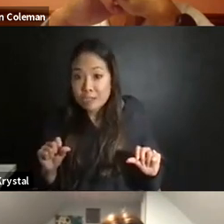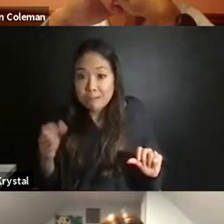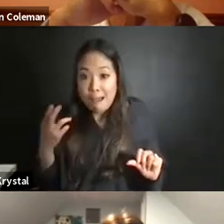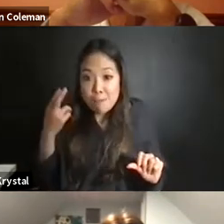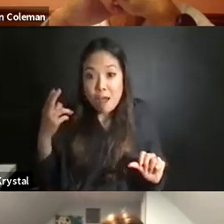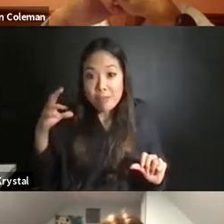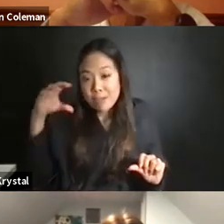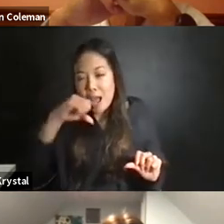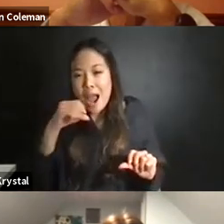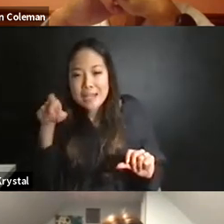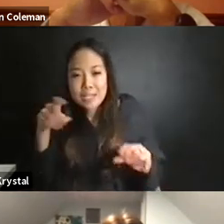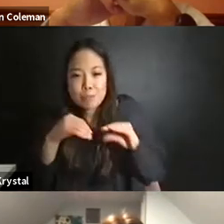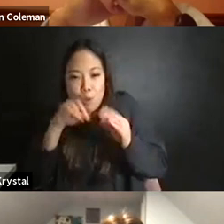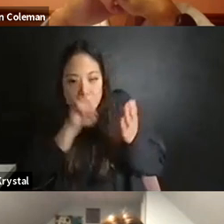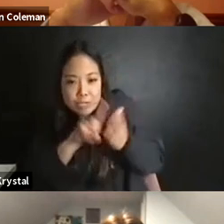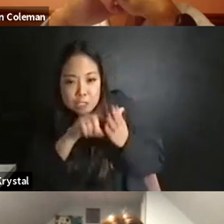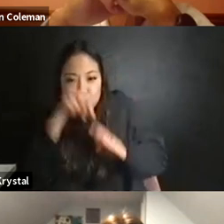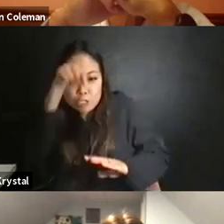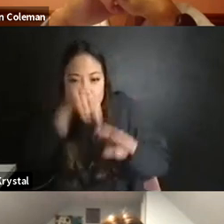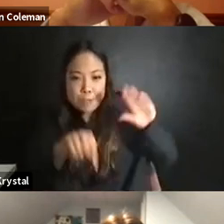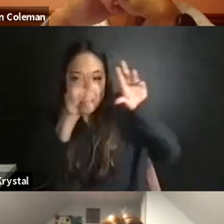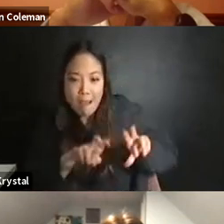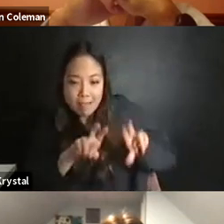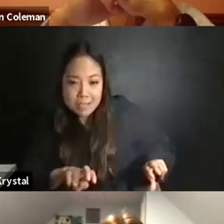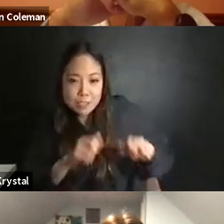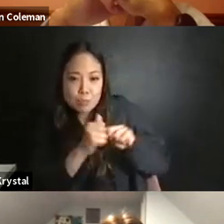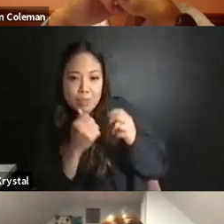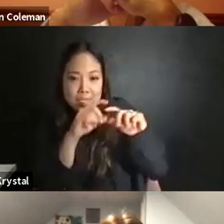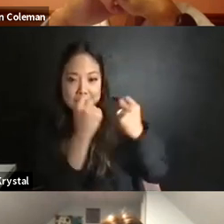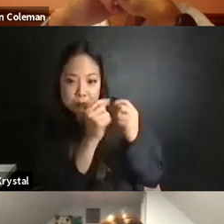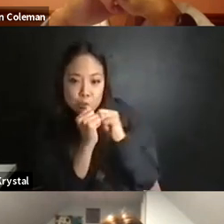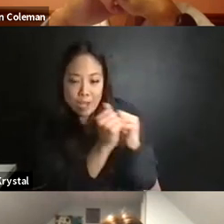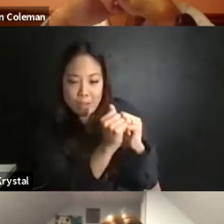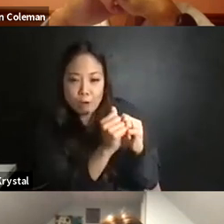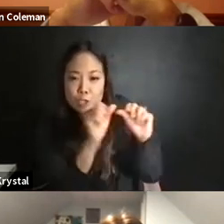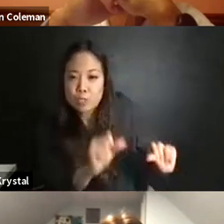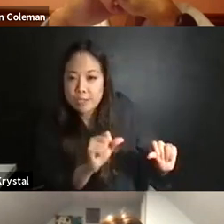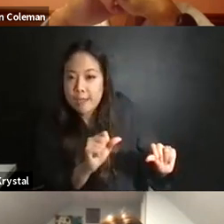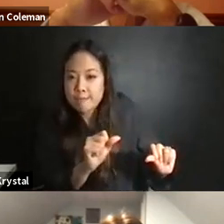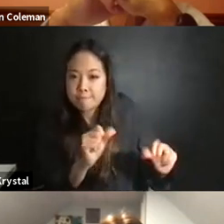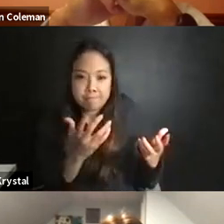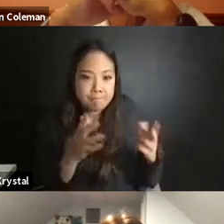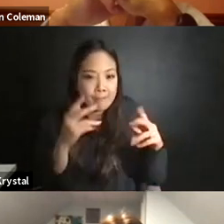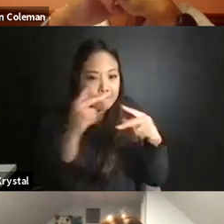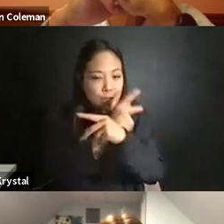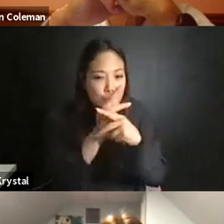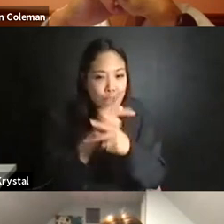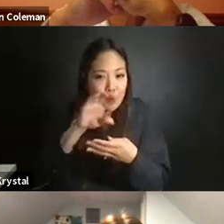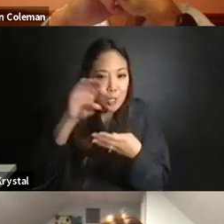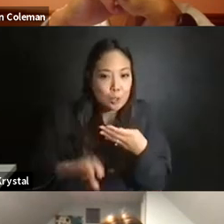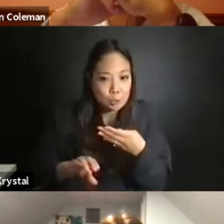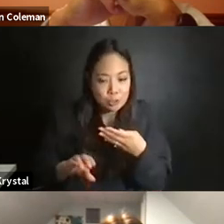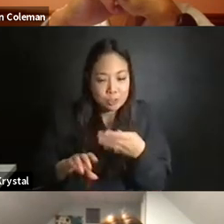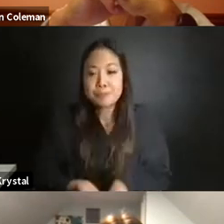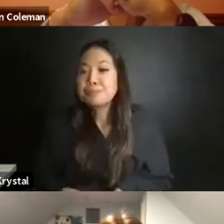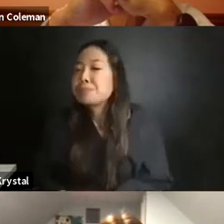cause analysis with a team of people so that we can we can come to some conclusions another question is is the code